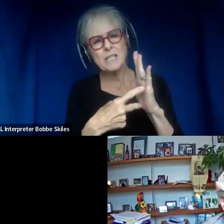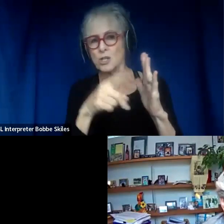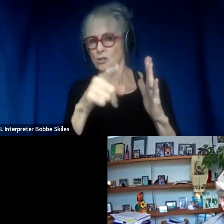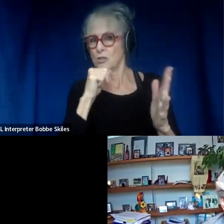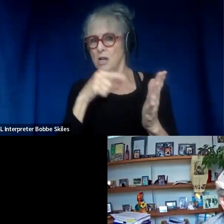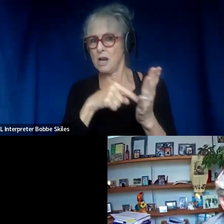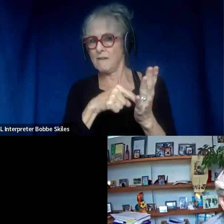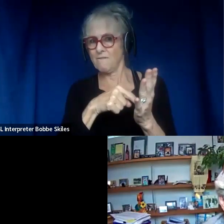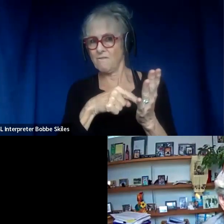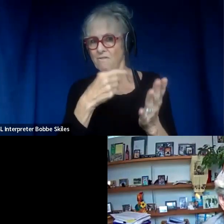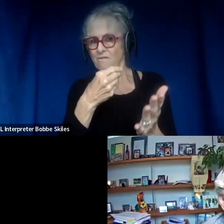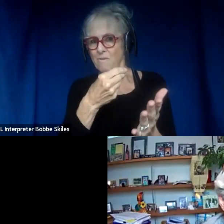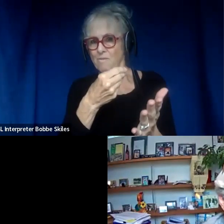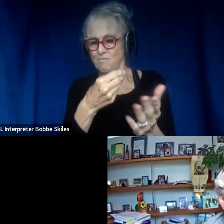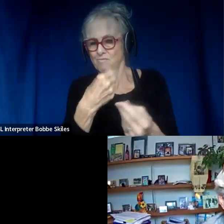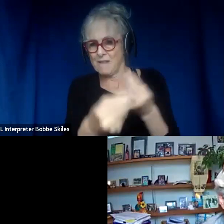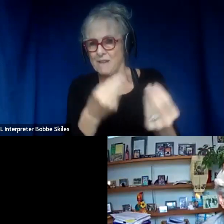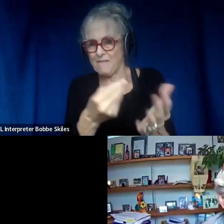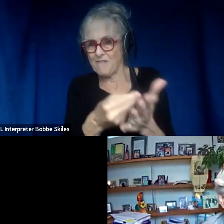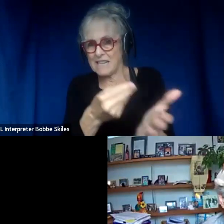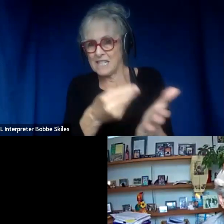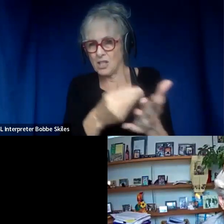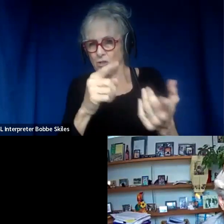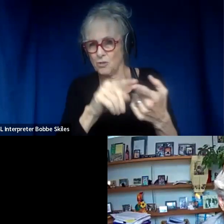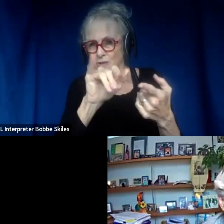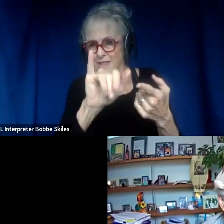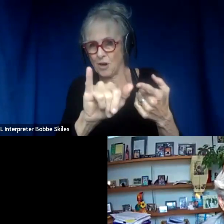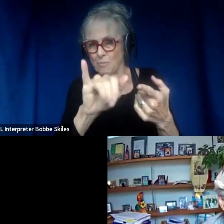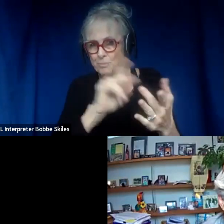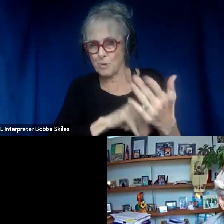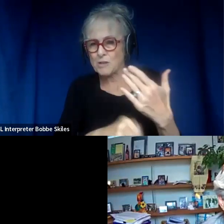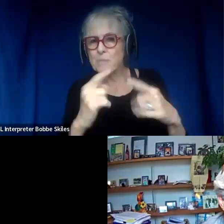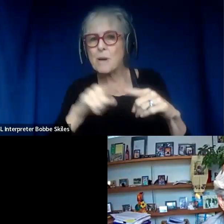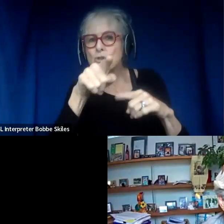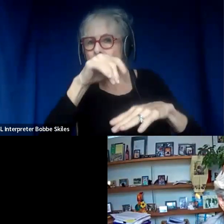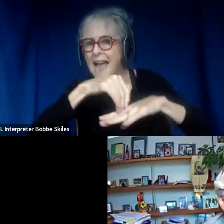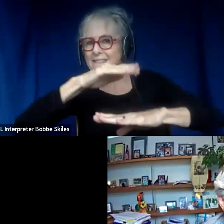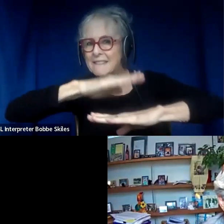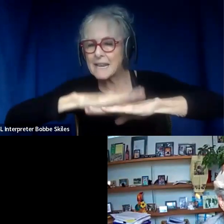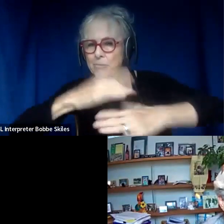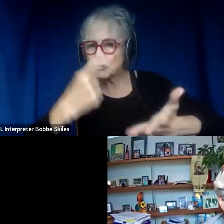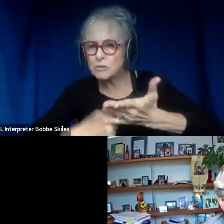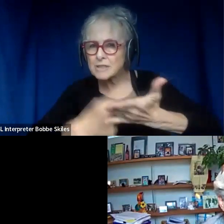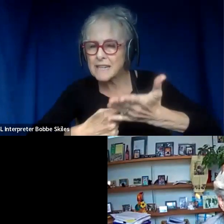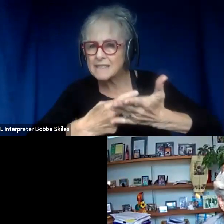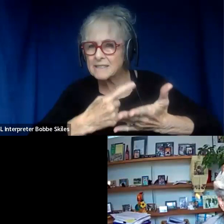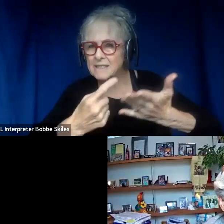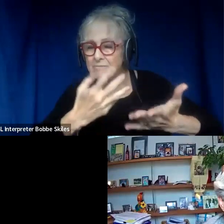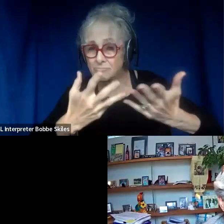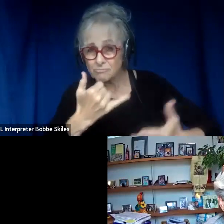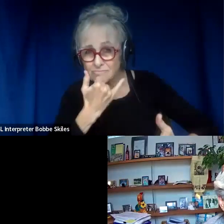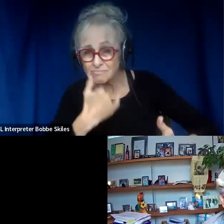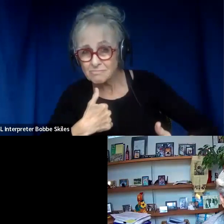80. I'm presuming you're not funding these projects. You are at the table regarding the projects, but am I wrong? Well, there